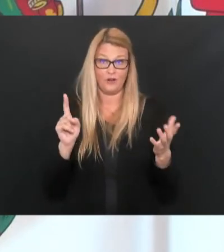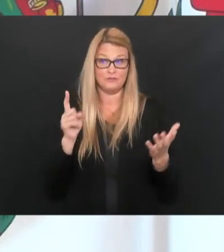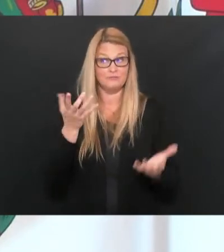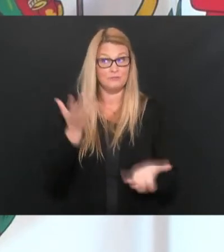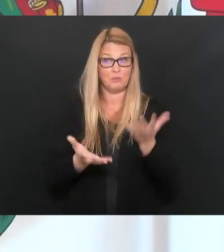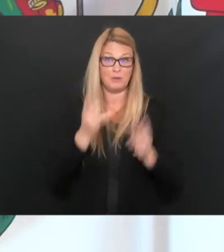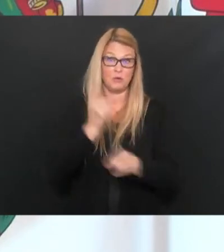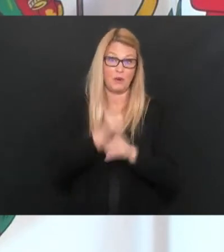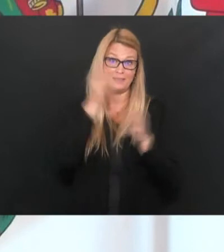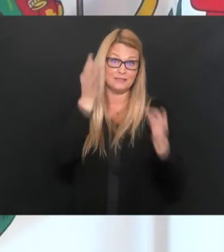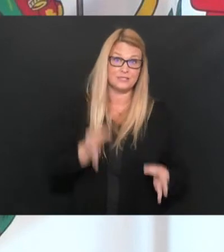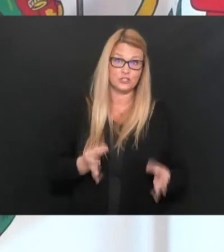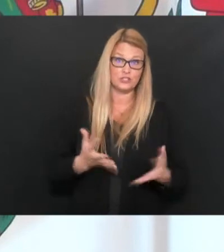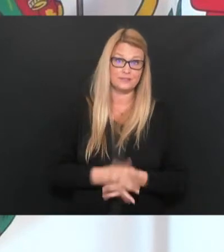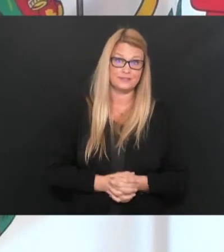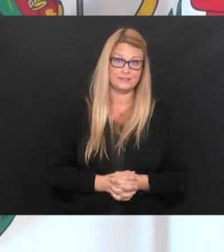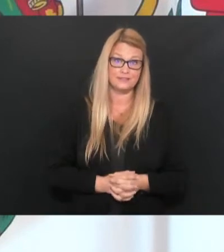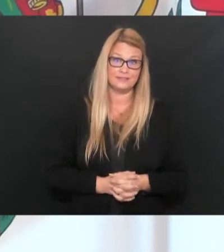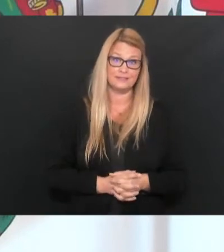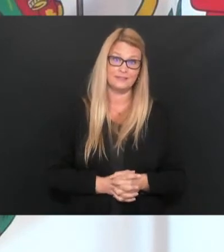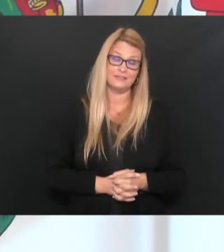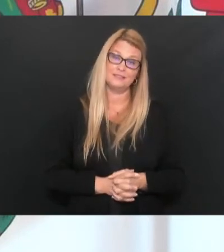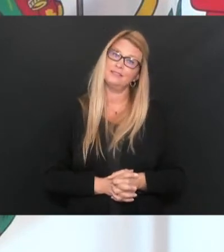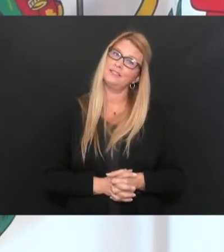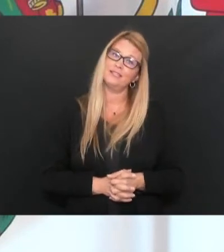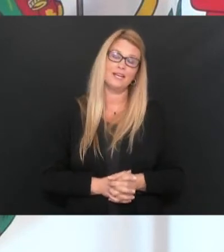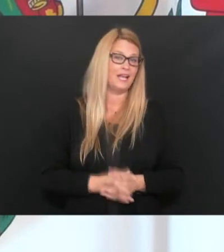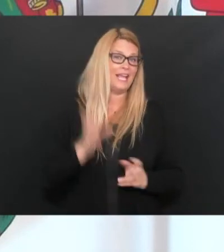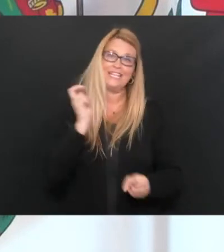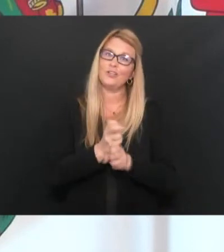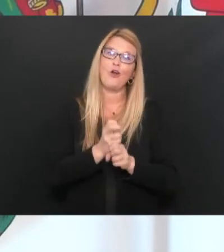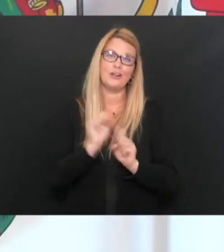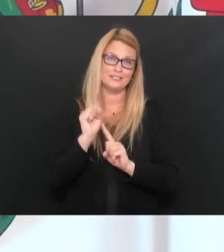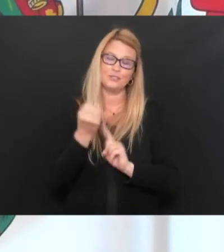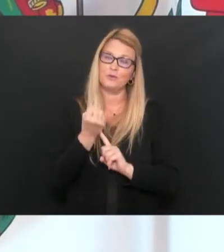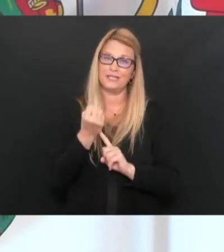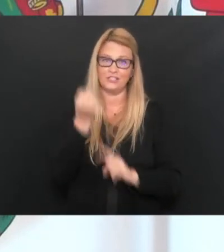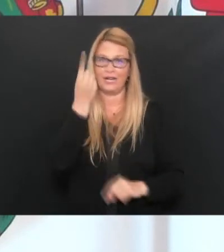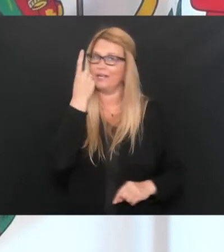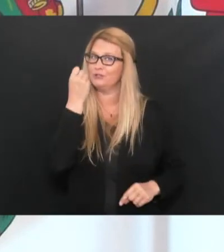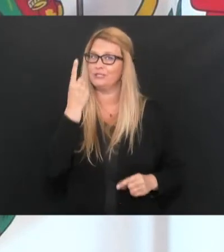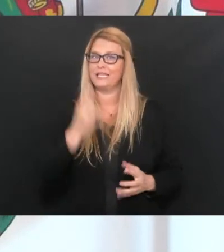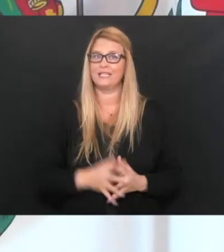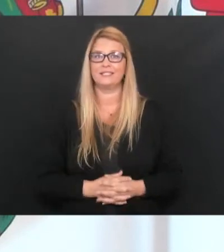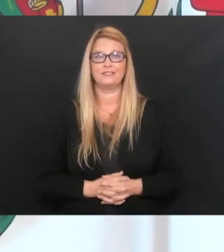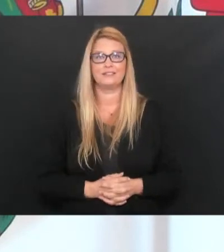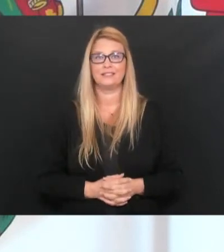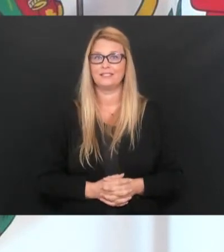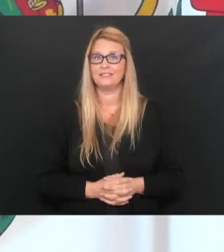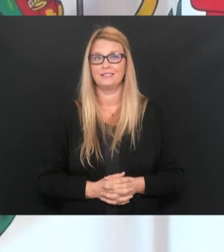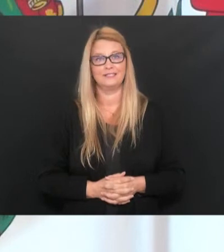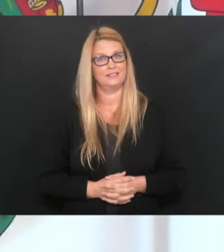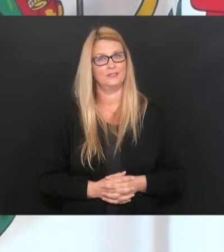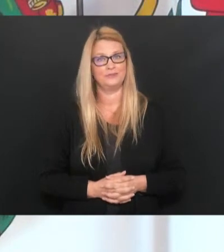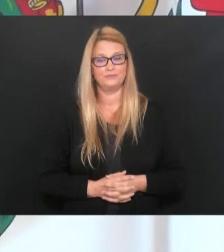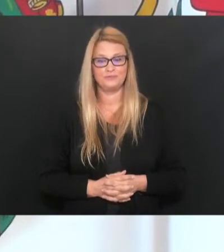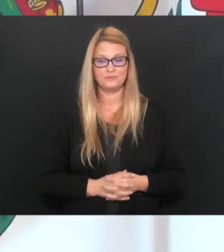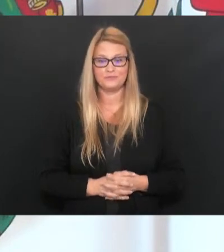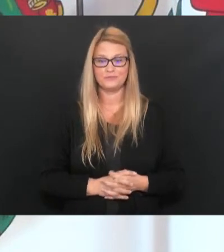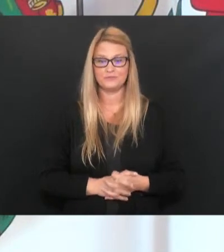right. So, Mark, it's a tough thing. It's a tough call. It's a really tough